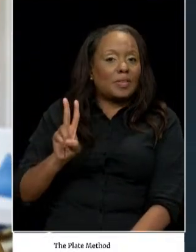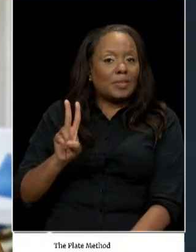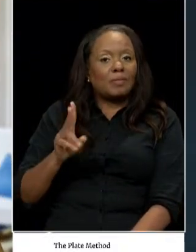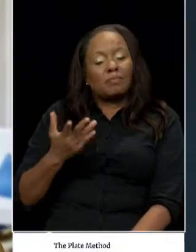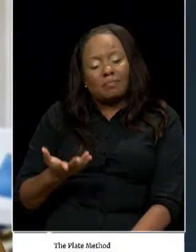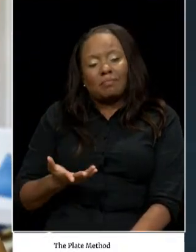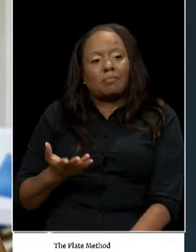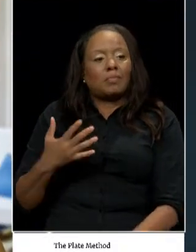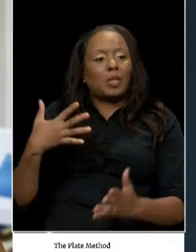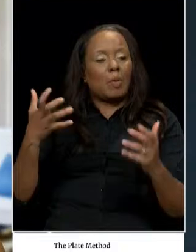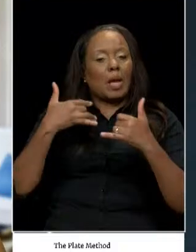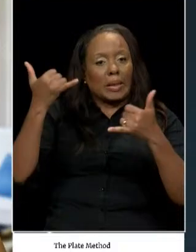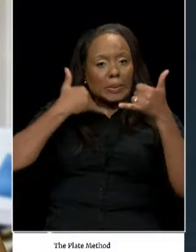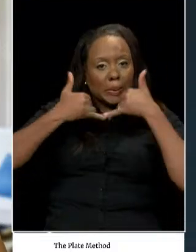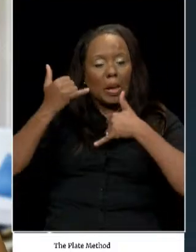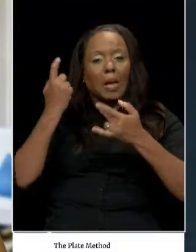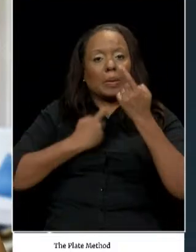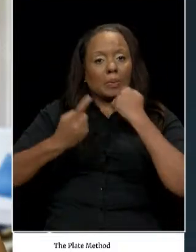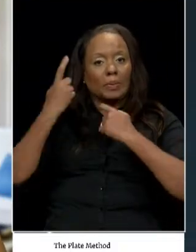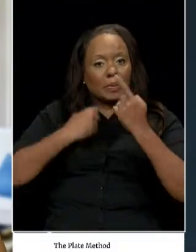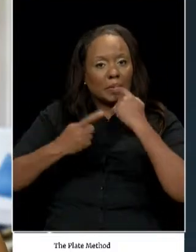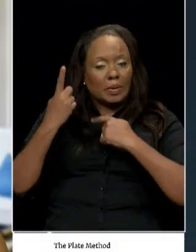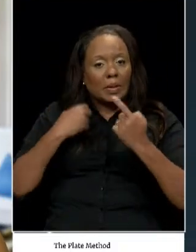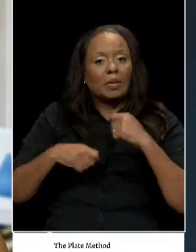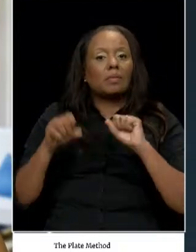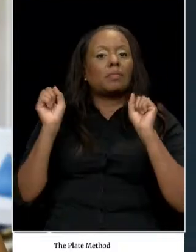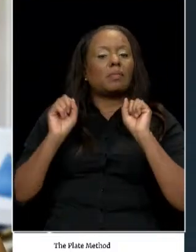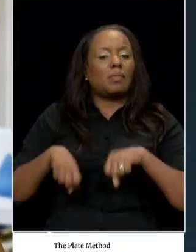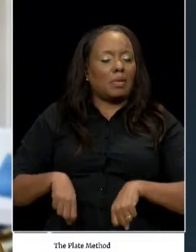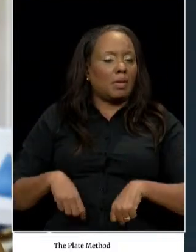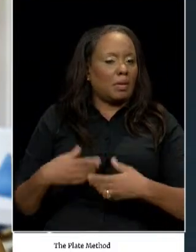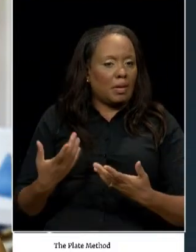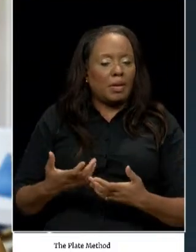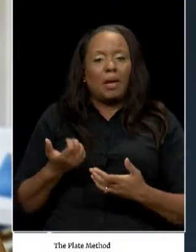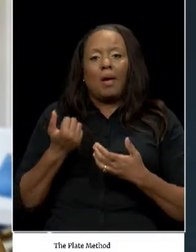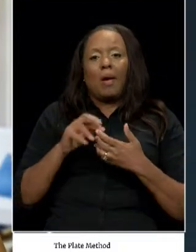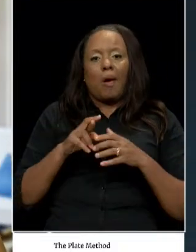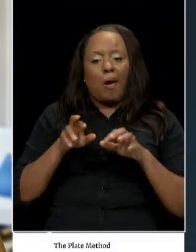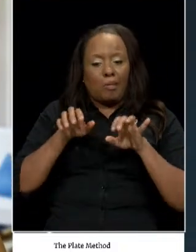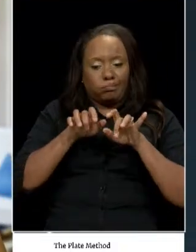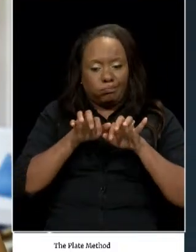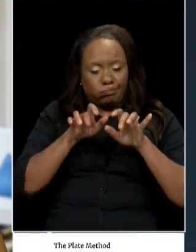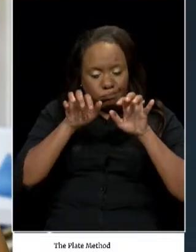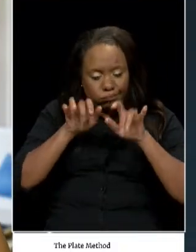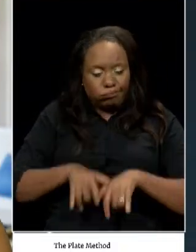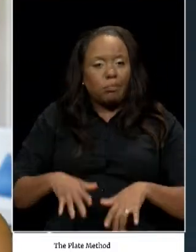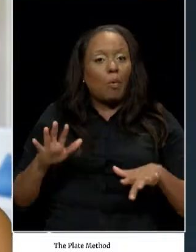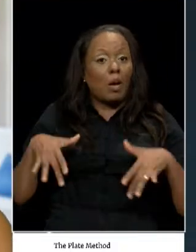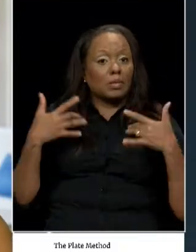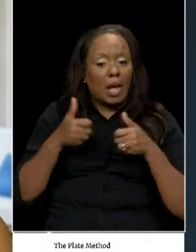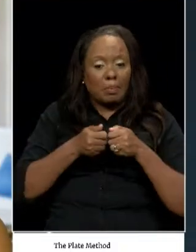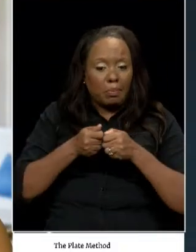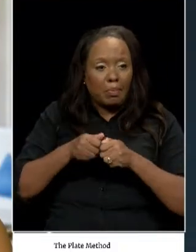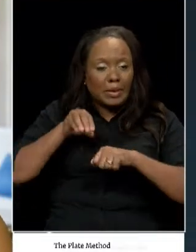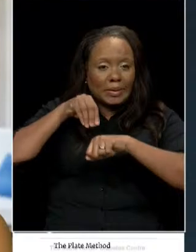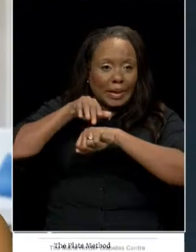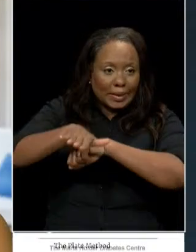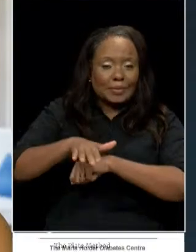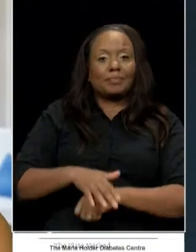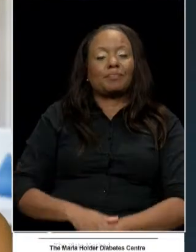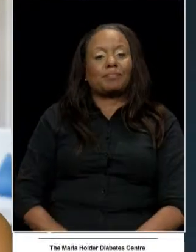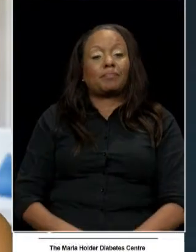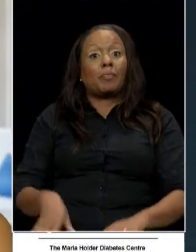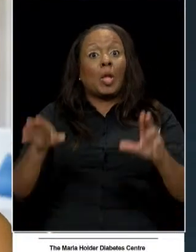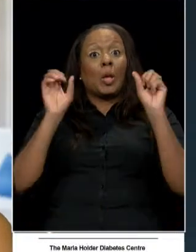228-5562. So if you have any questions, you can always send them there as well. So you have options in terms of how to do that. So to get the